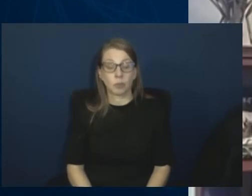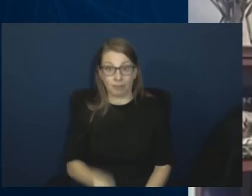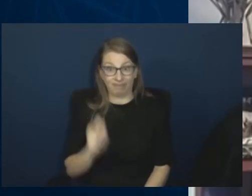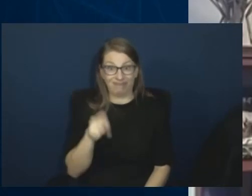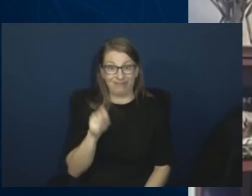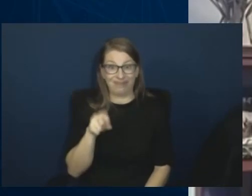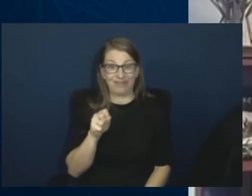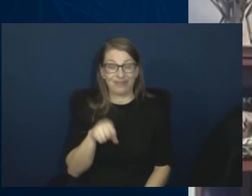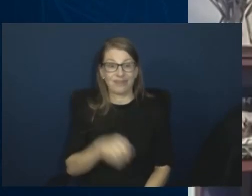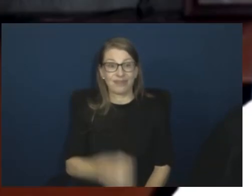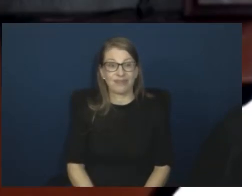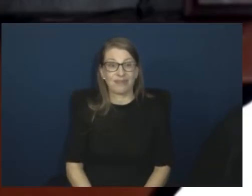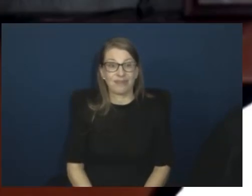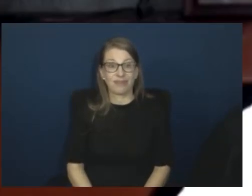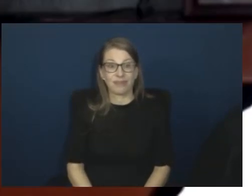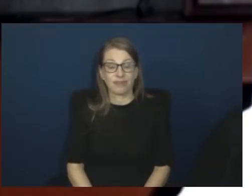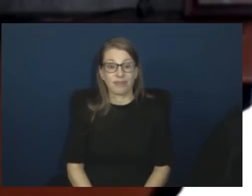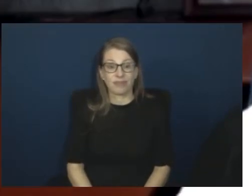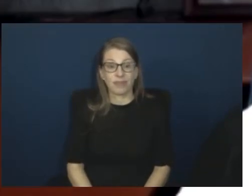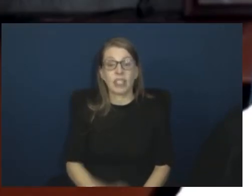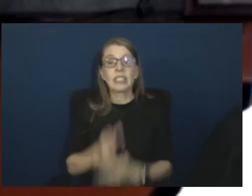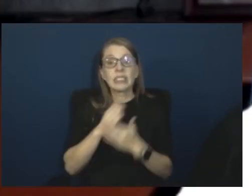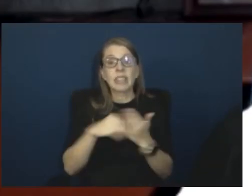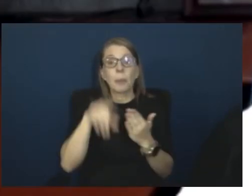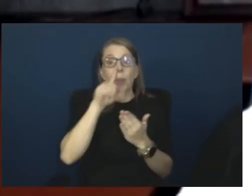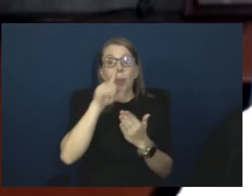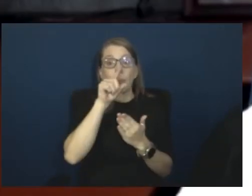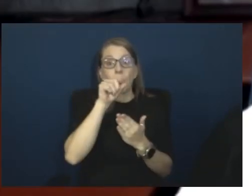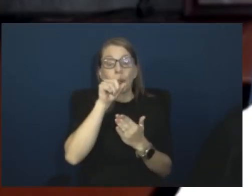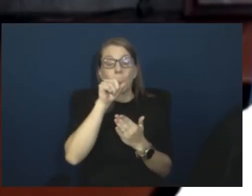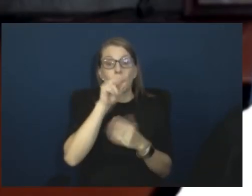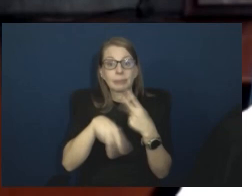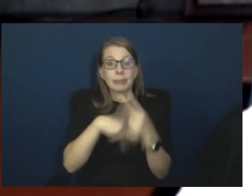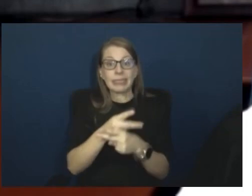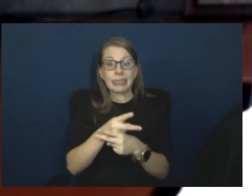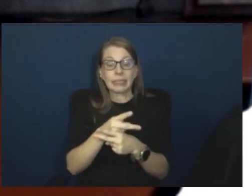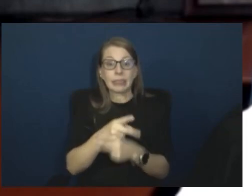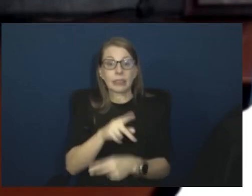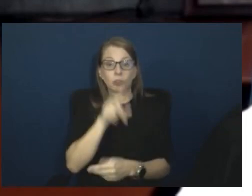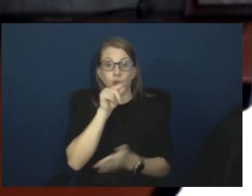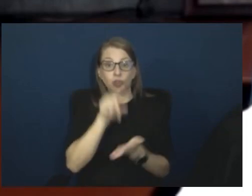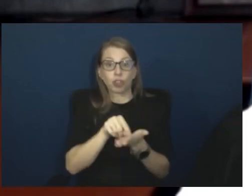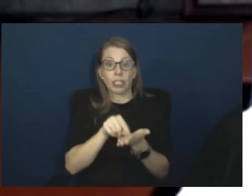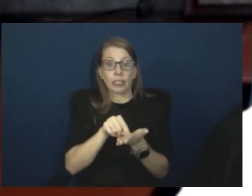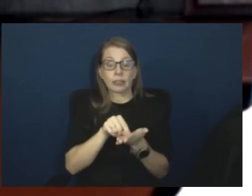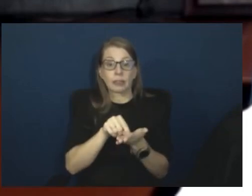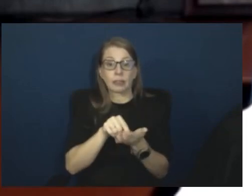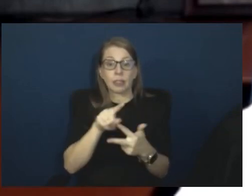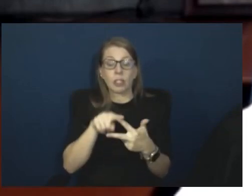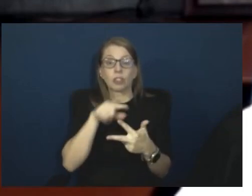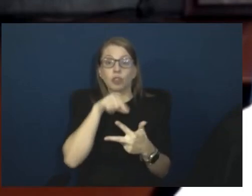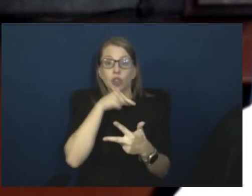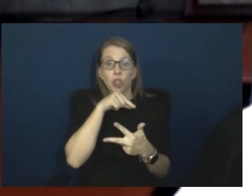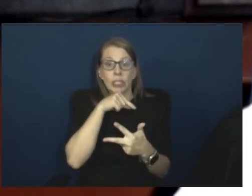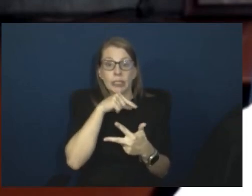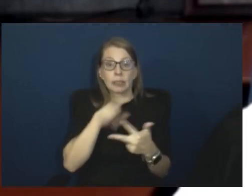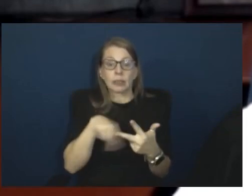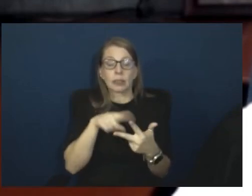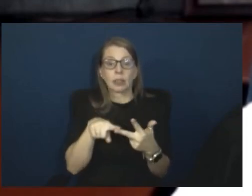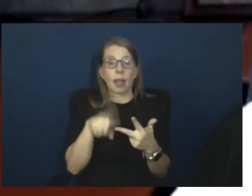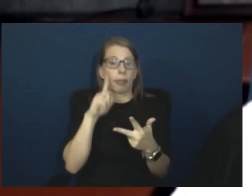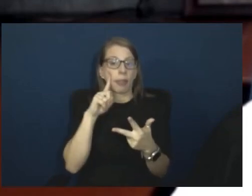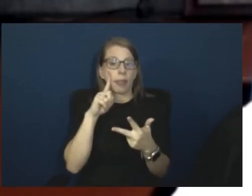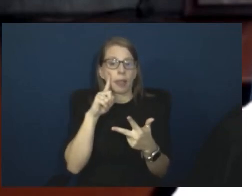Yes, in some bird species, chickens, turkeys, I think